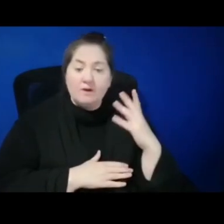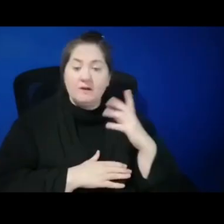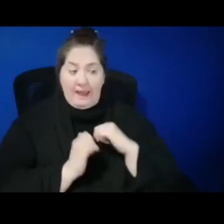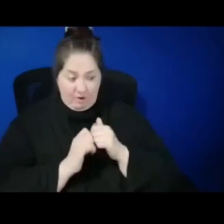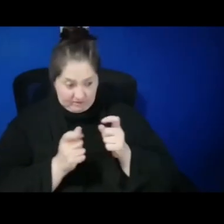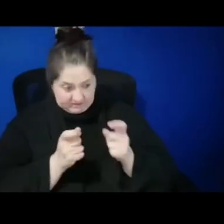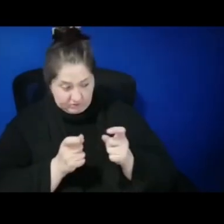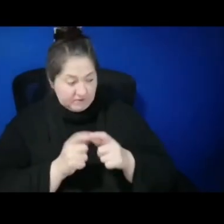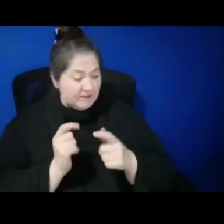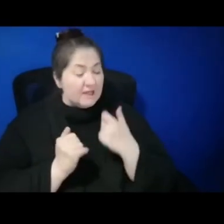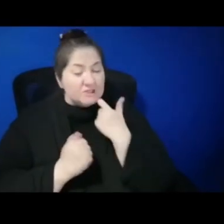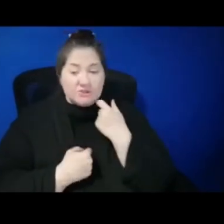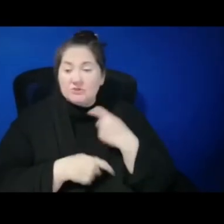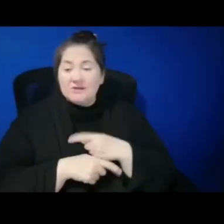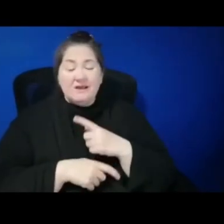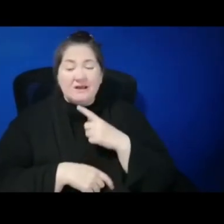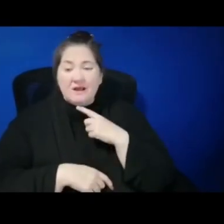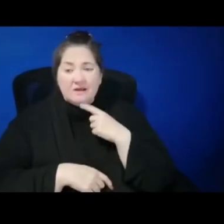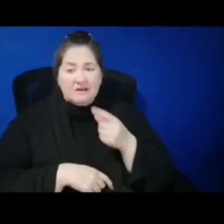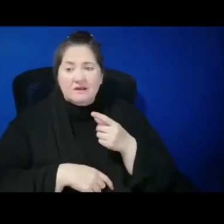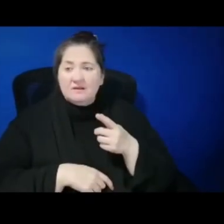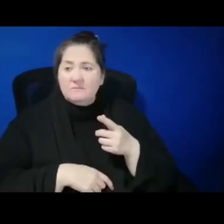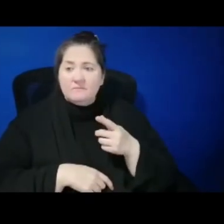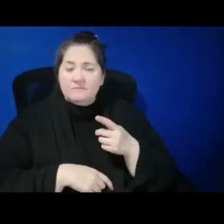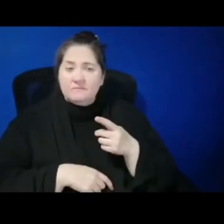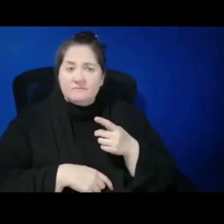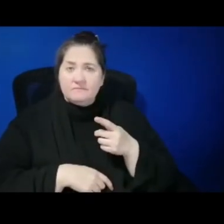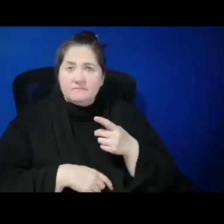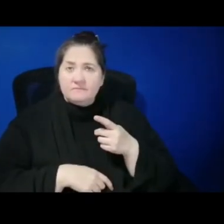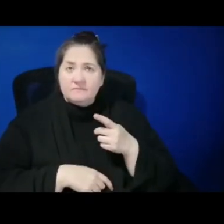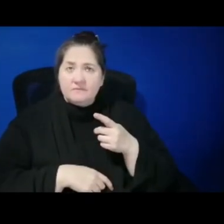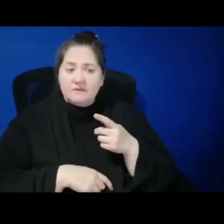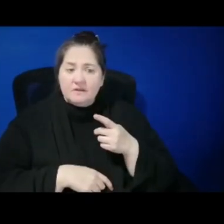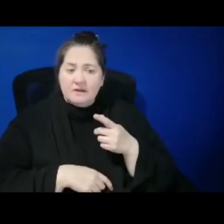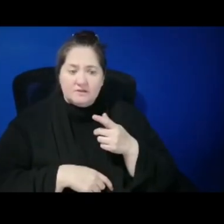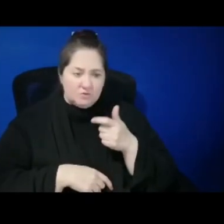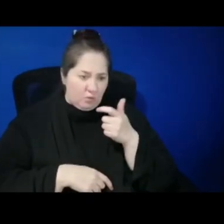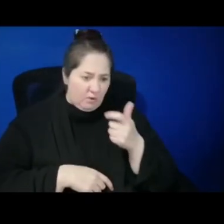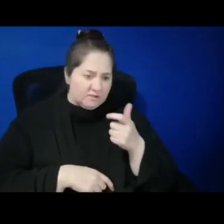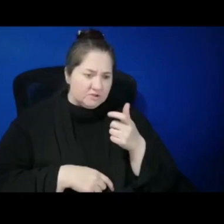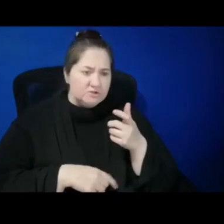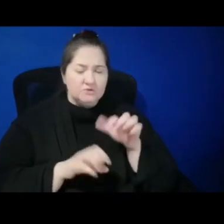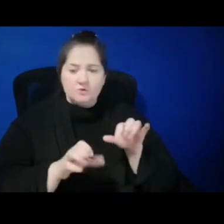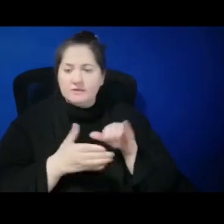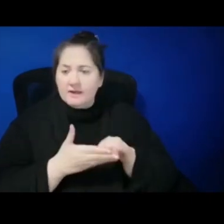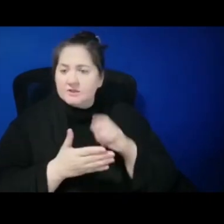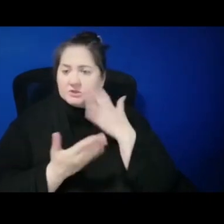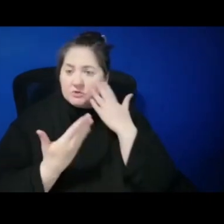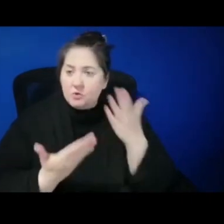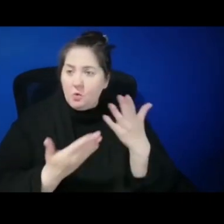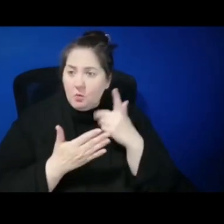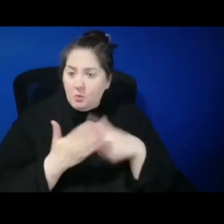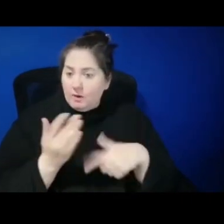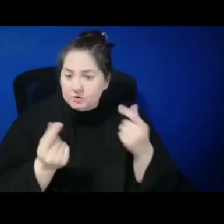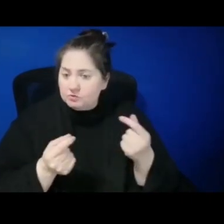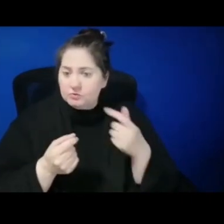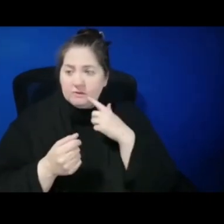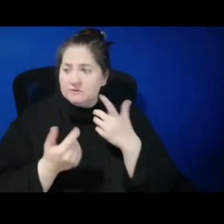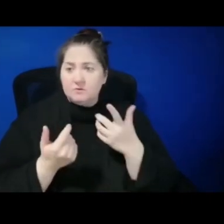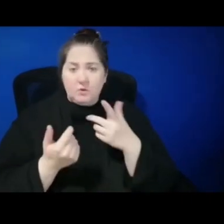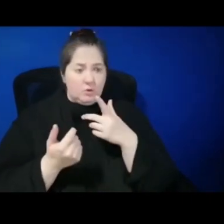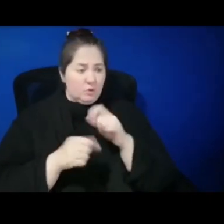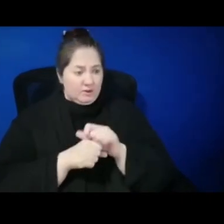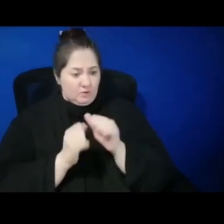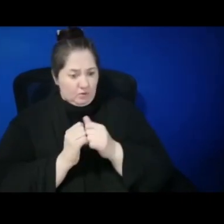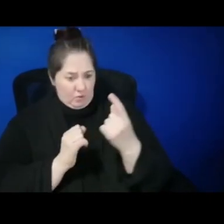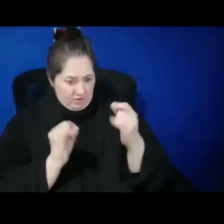just today, and I always say stuff like this. I watched her just today doing things like that because she didn't know what she was going to get into working with a